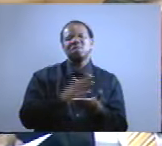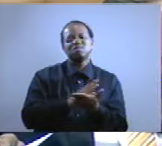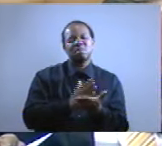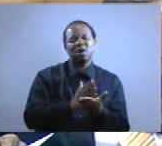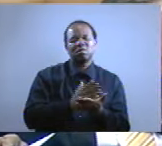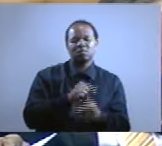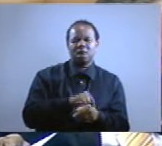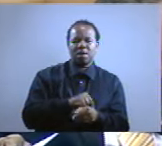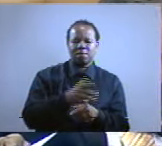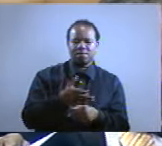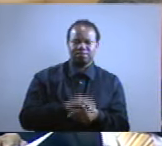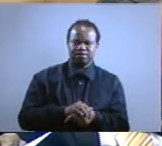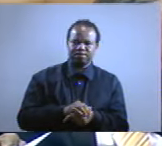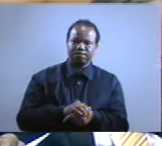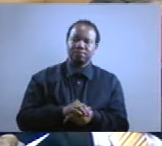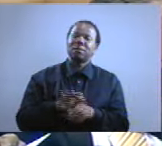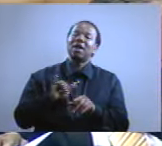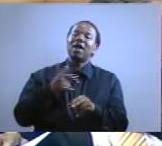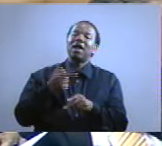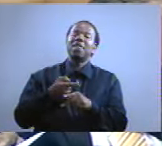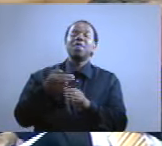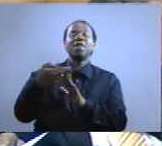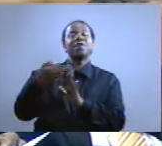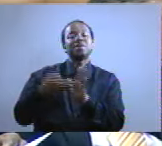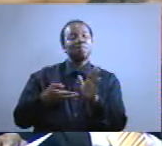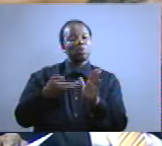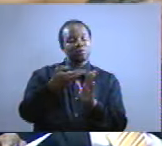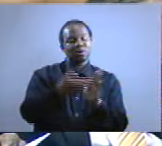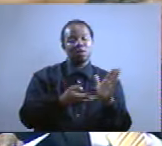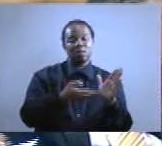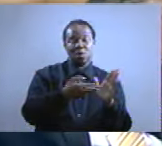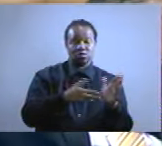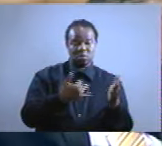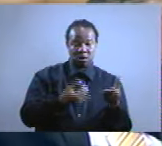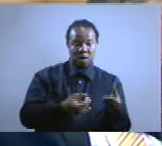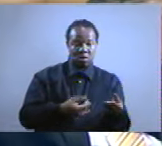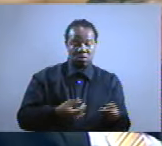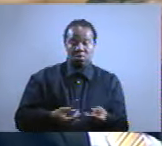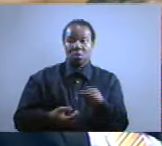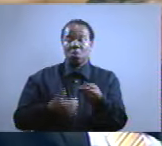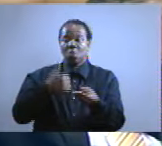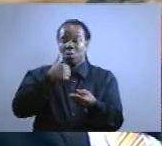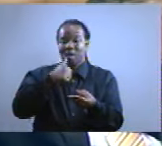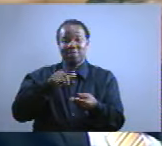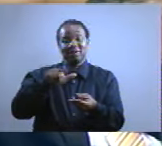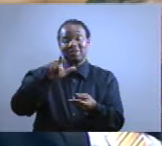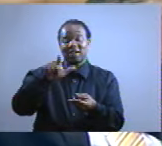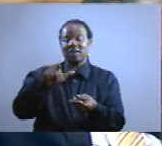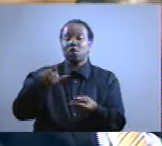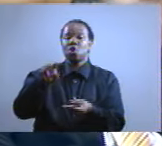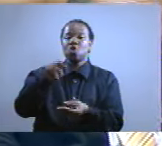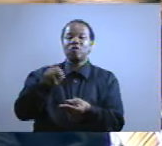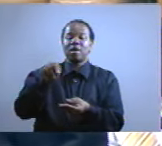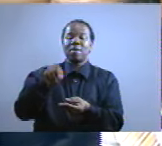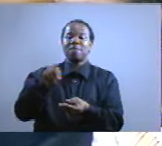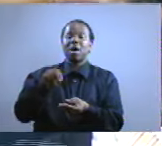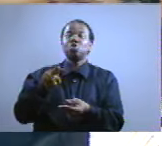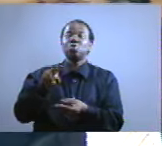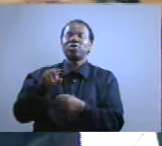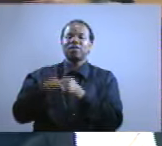commissioners. And submit a report with these recommendations to the House by the 7th of November 2013. I